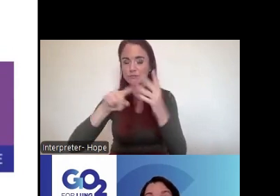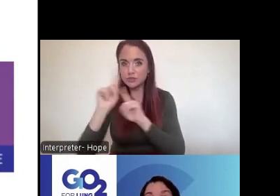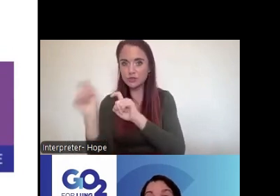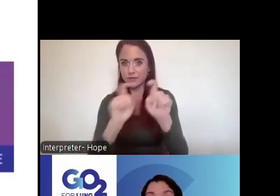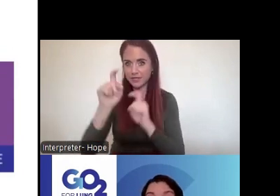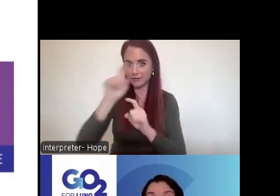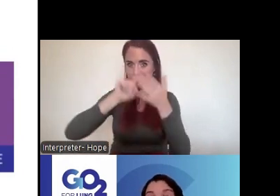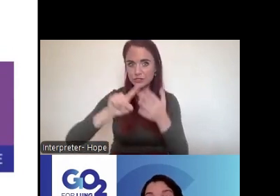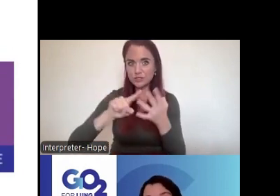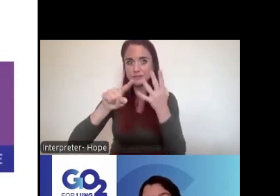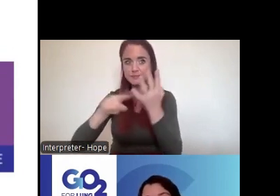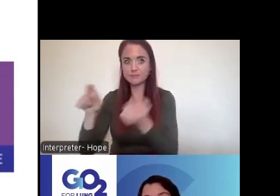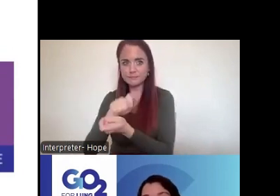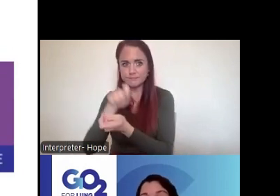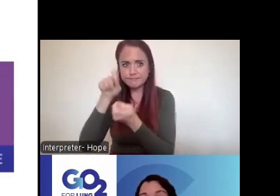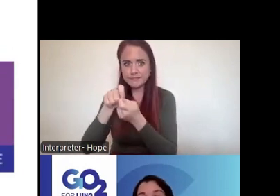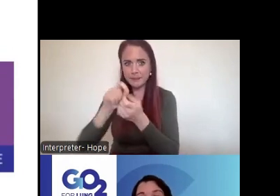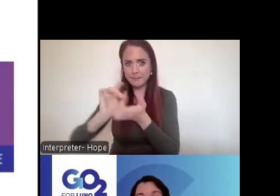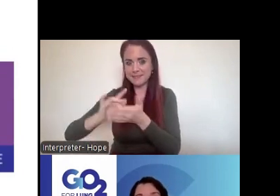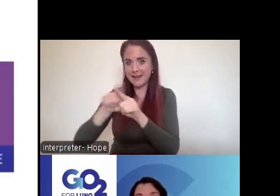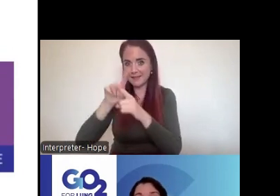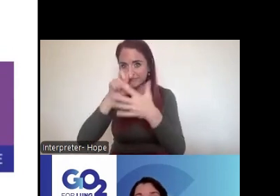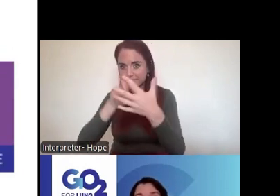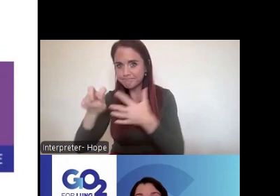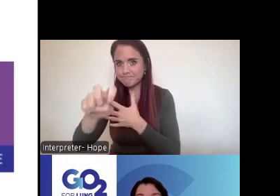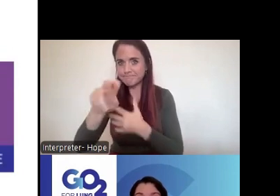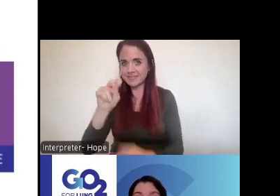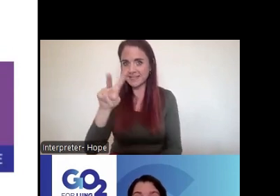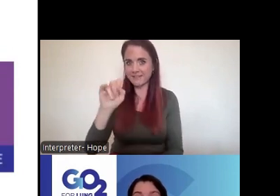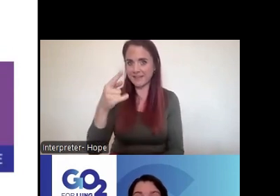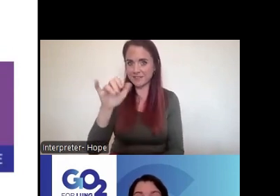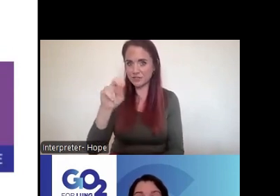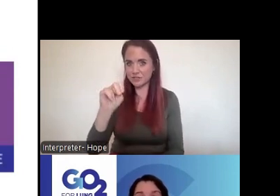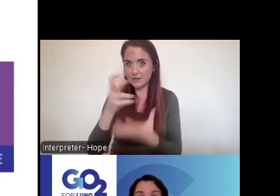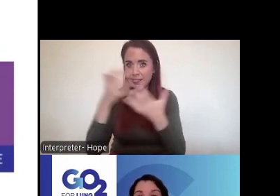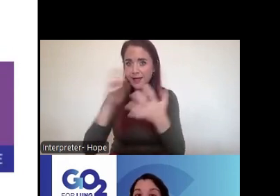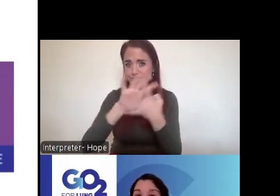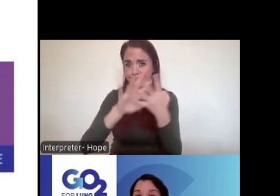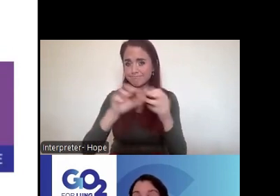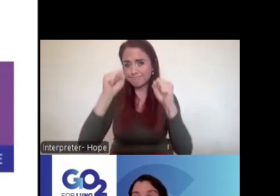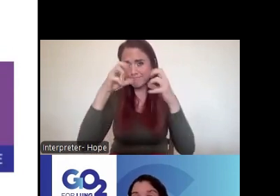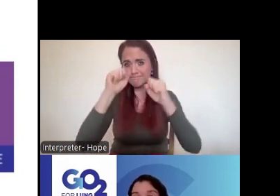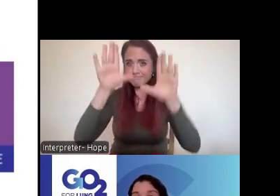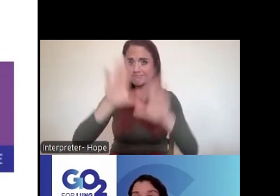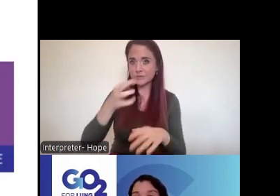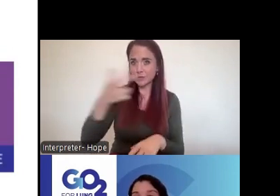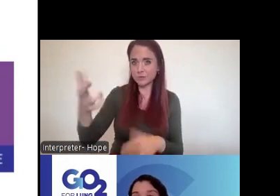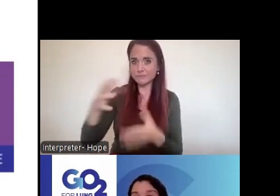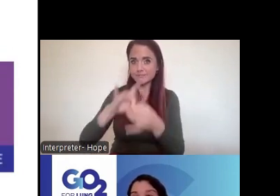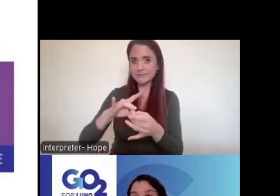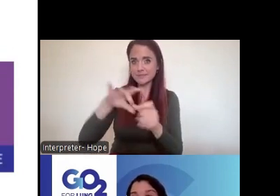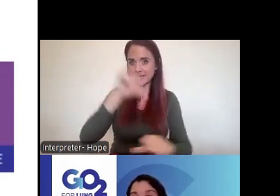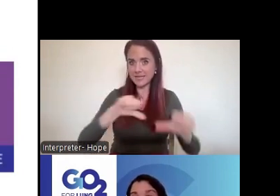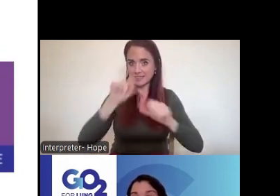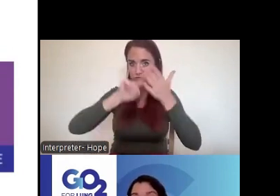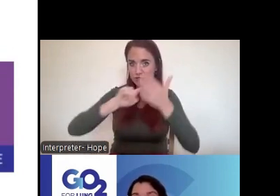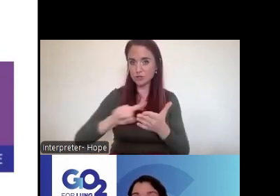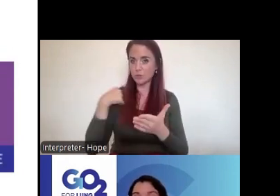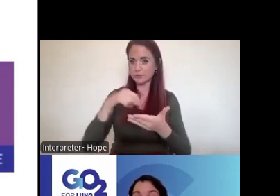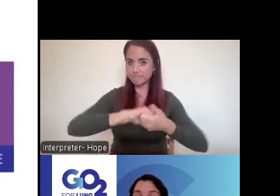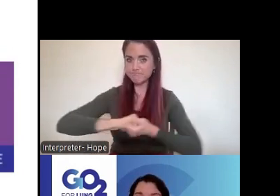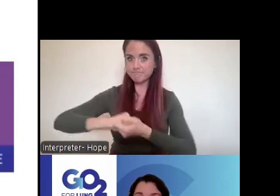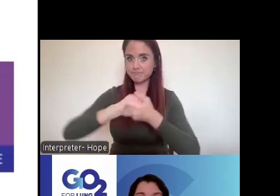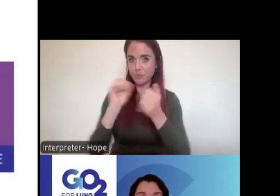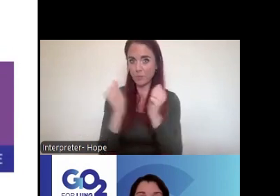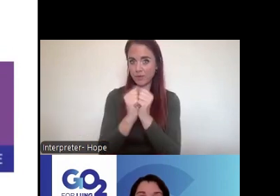precision medicine, and navigation. So again, a lot of great resources when it comes to science and research that we have collaborated with